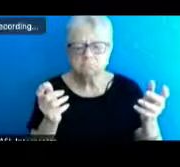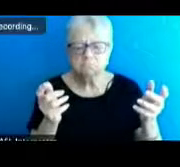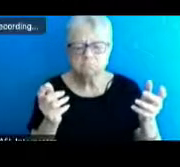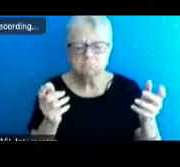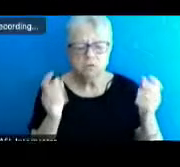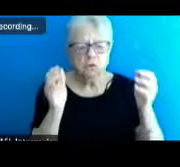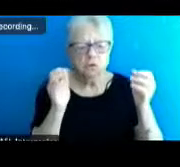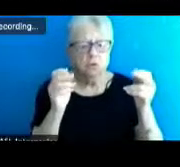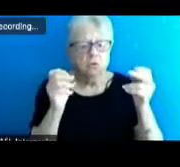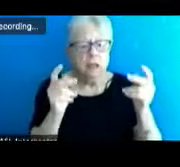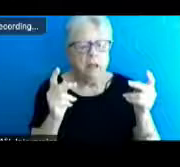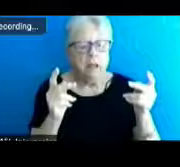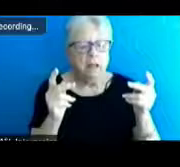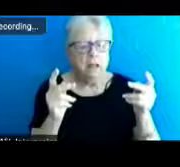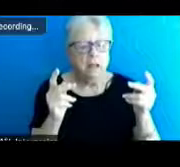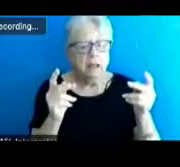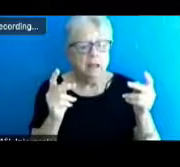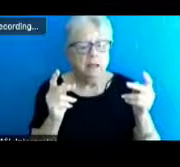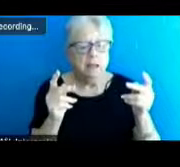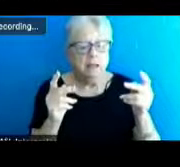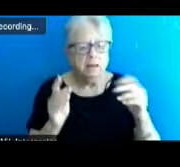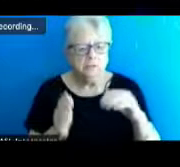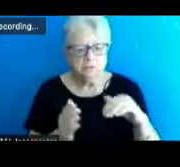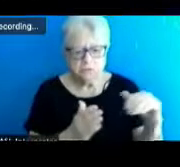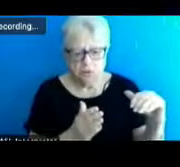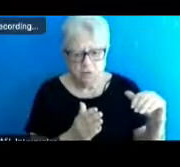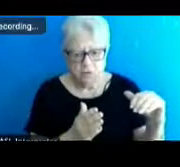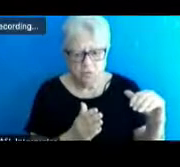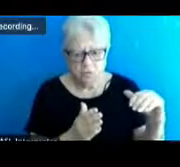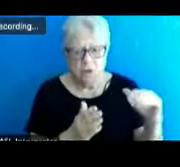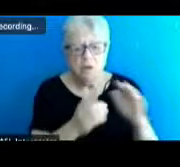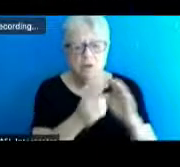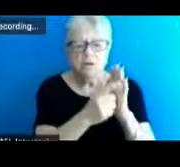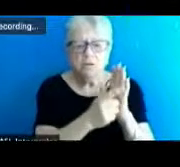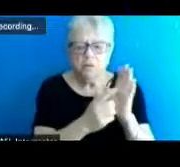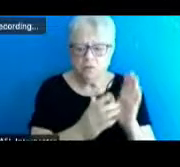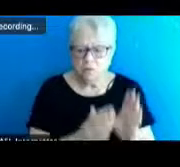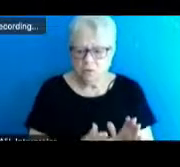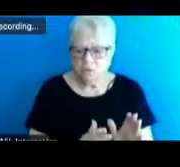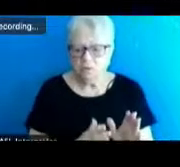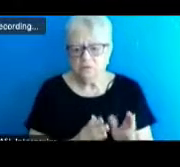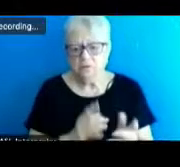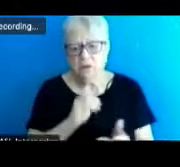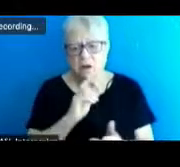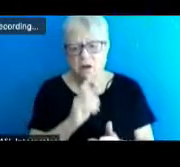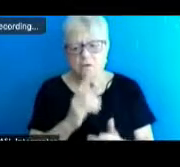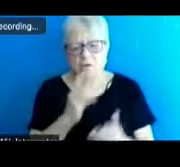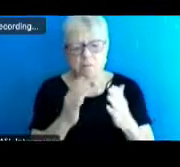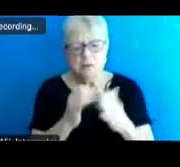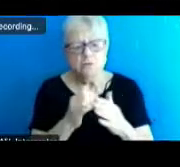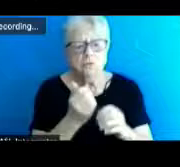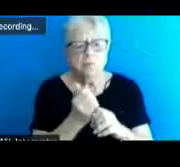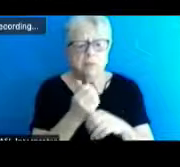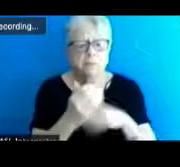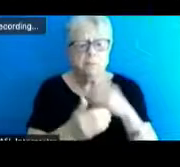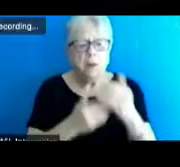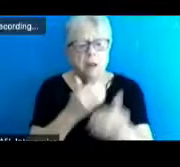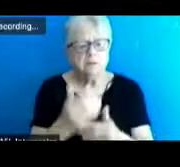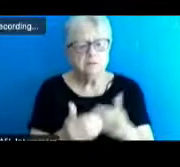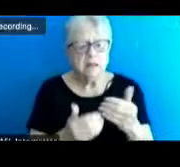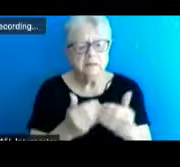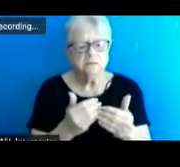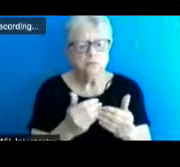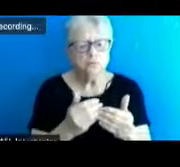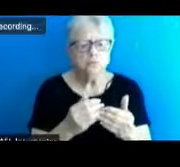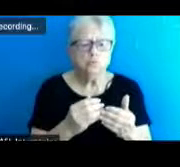Okay, so our chief counsel is recommending that to make the process go more quickly, that